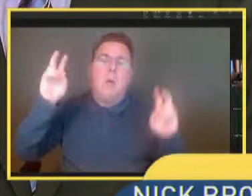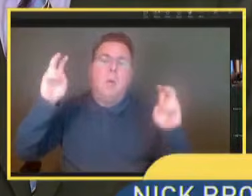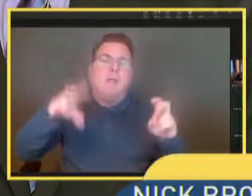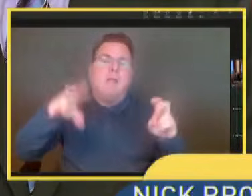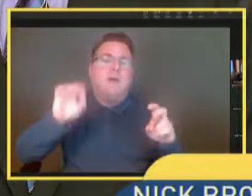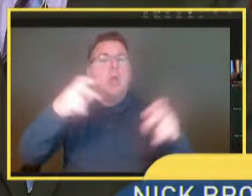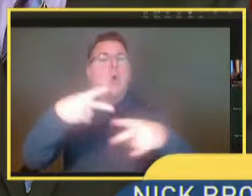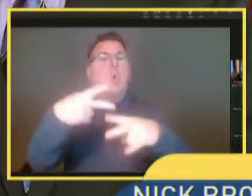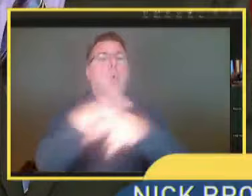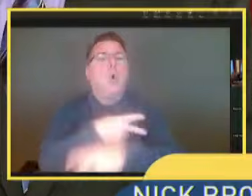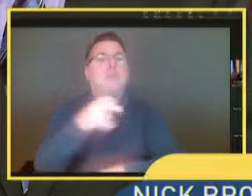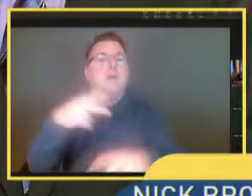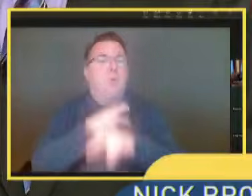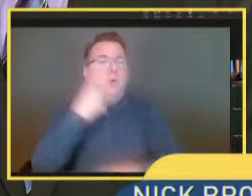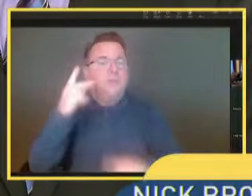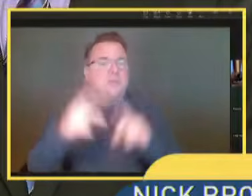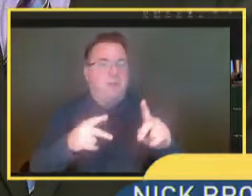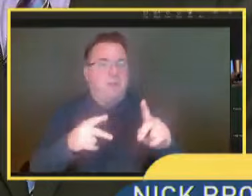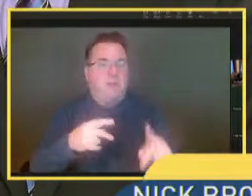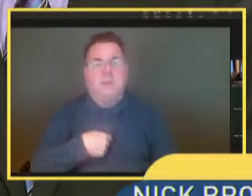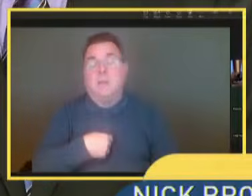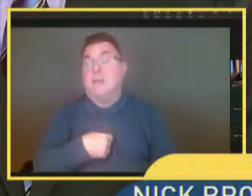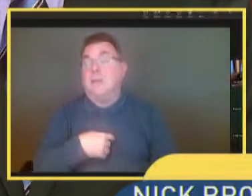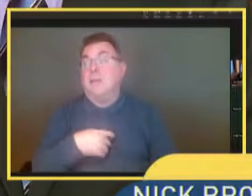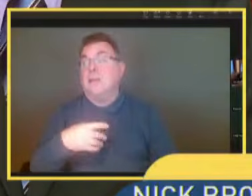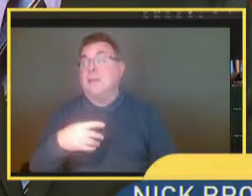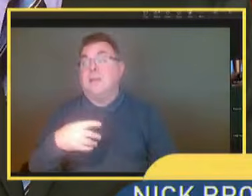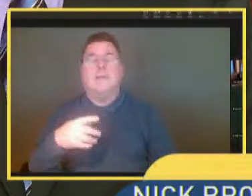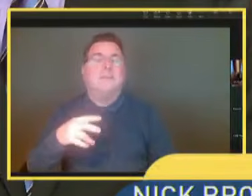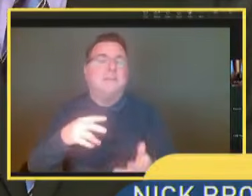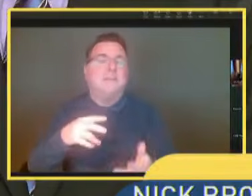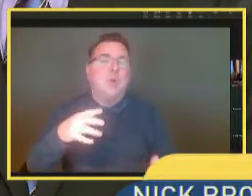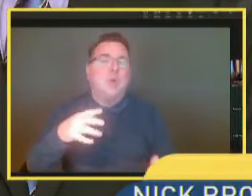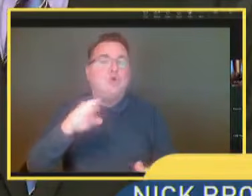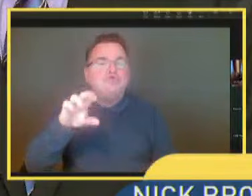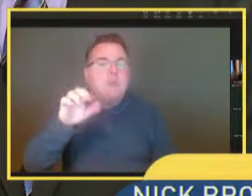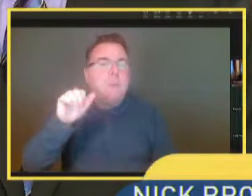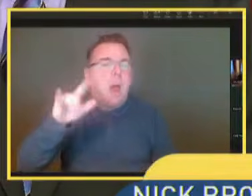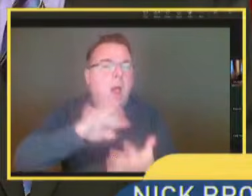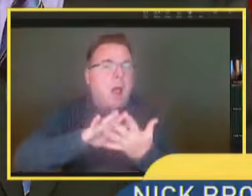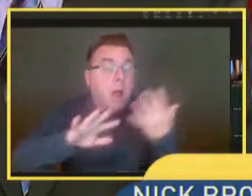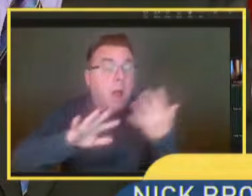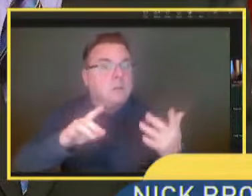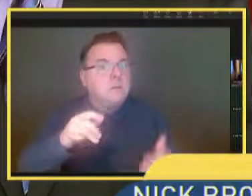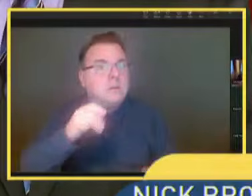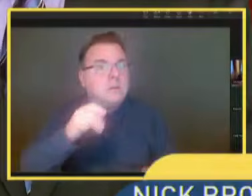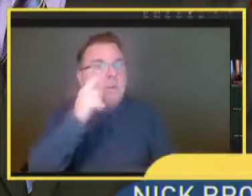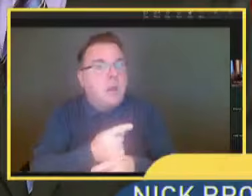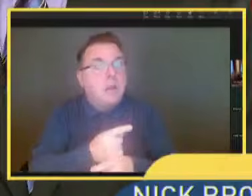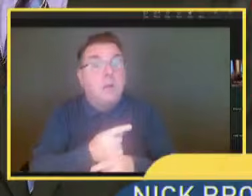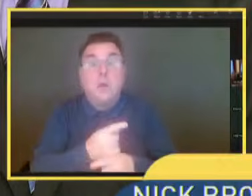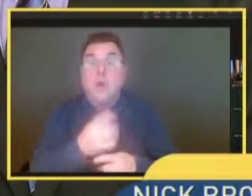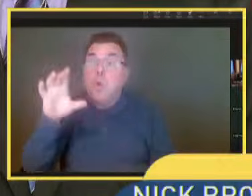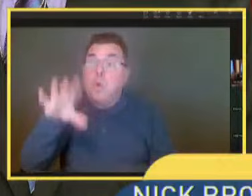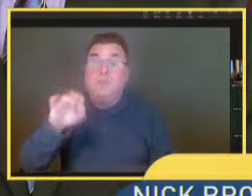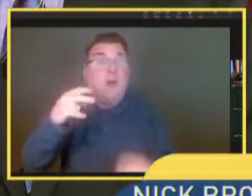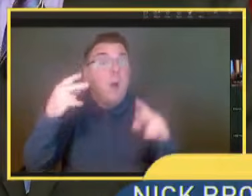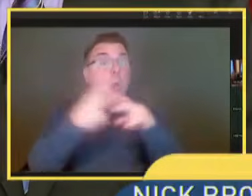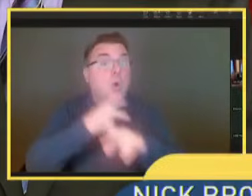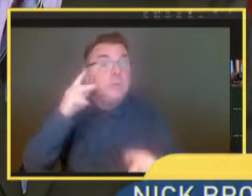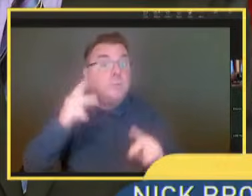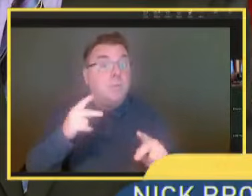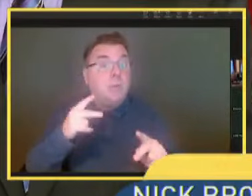of thousands of arrests that show this has not been the case at all. If you're going to go after the worst of the worst, you don't